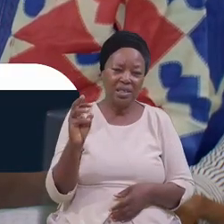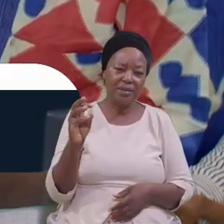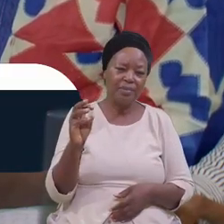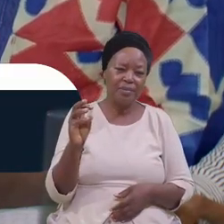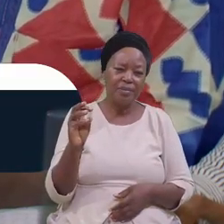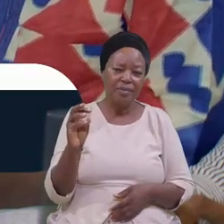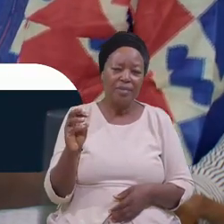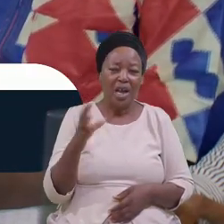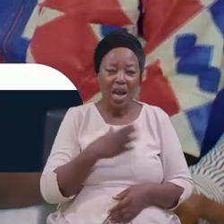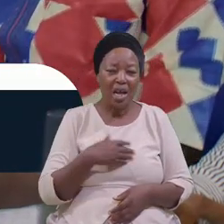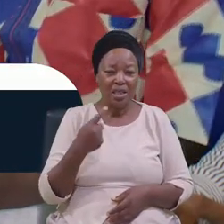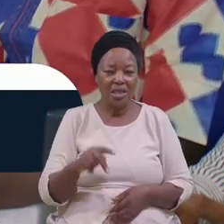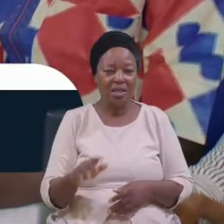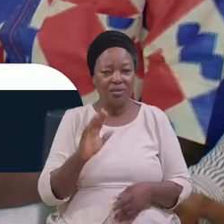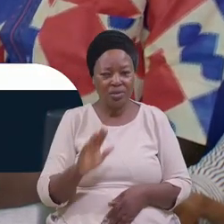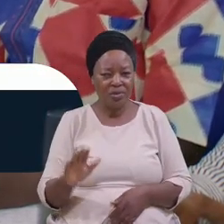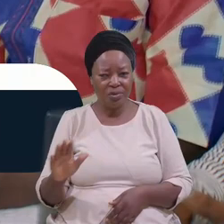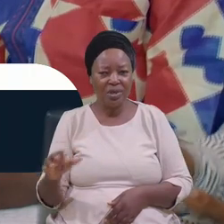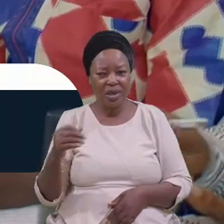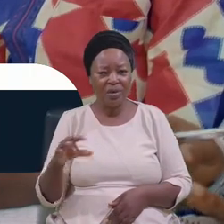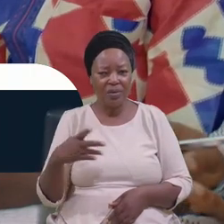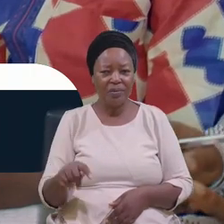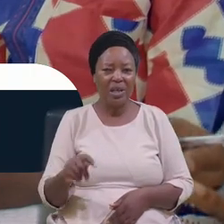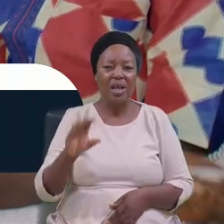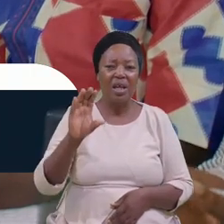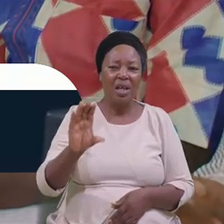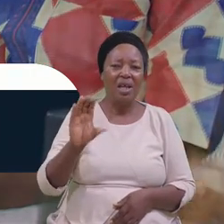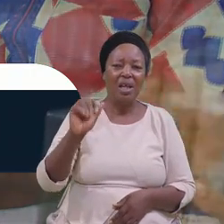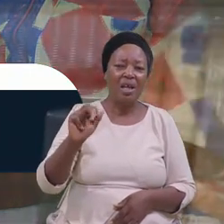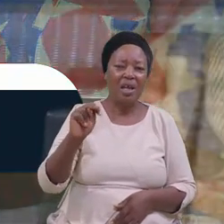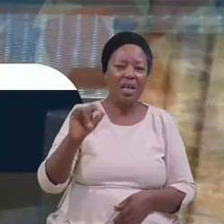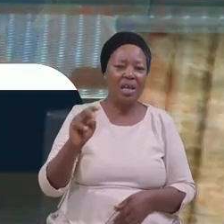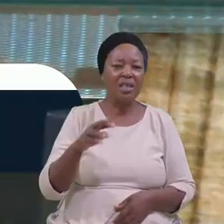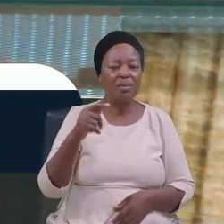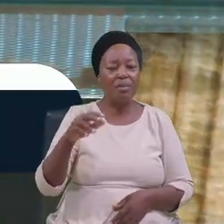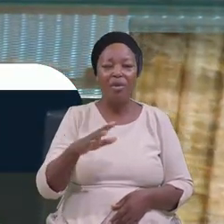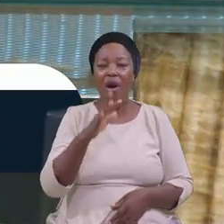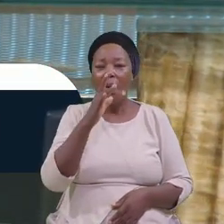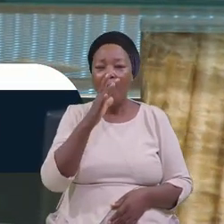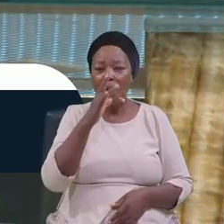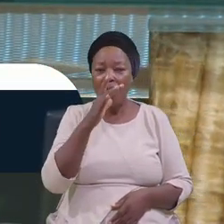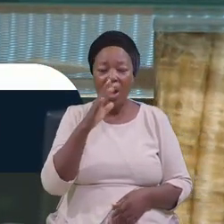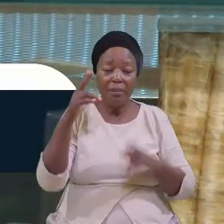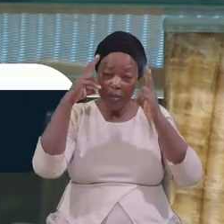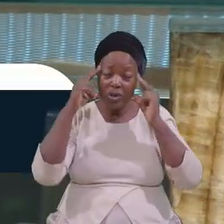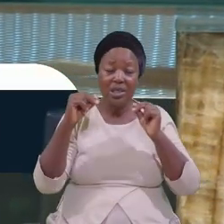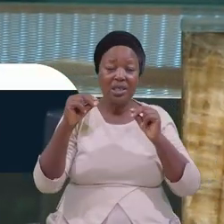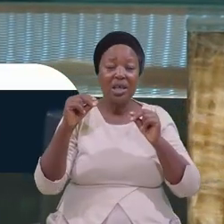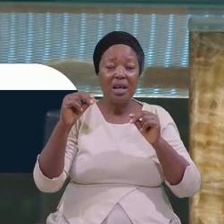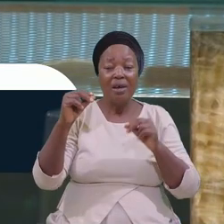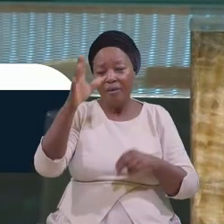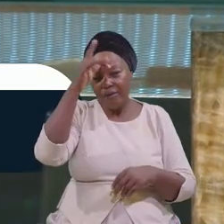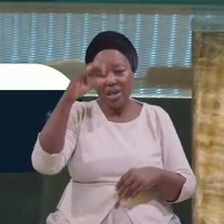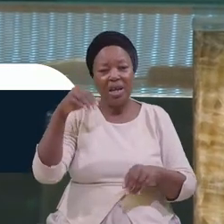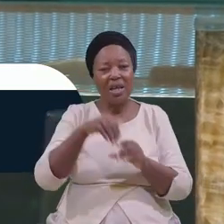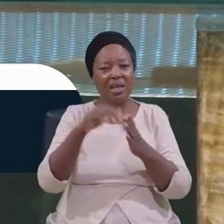16, and the children of the Canaanite, Moses' father-in-law. Look at that.